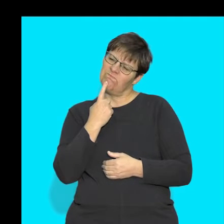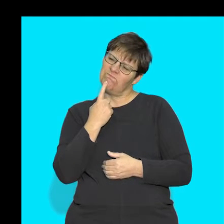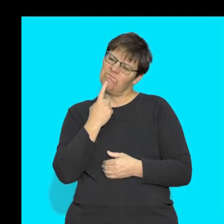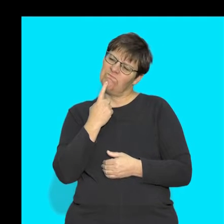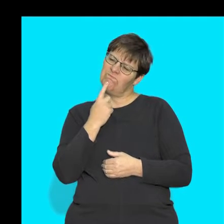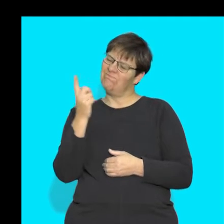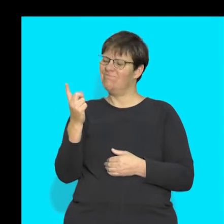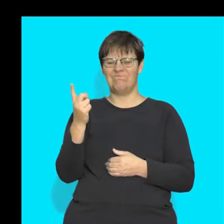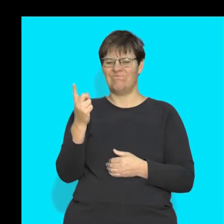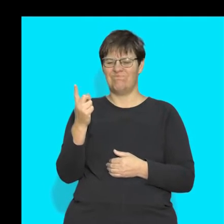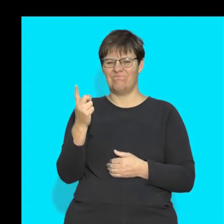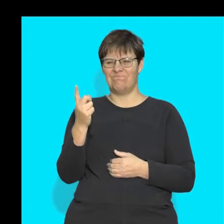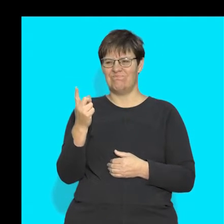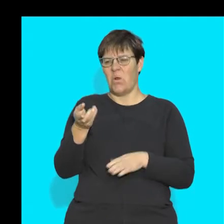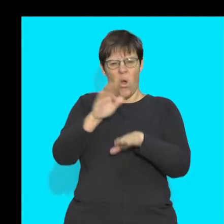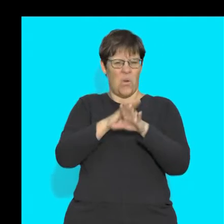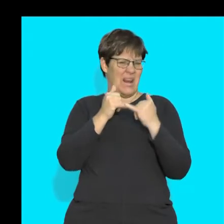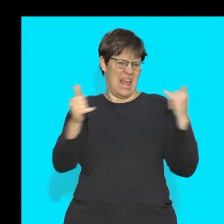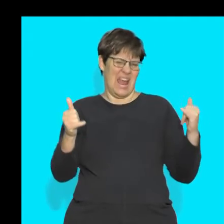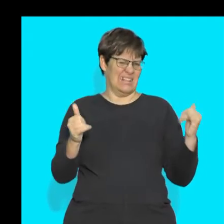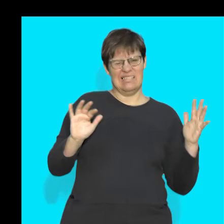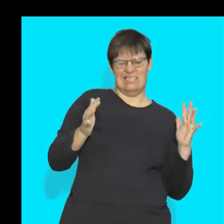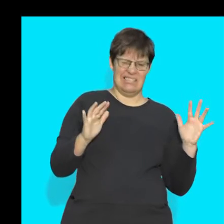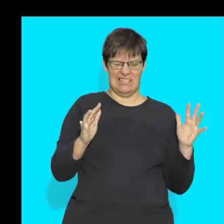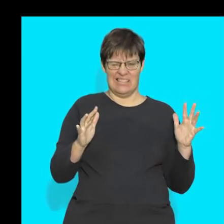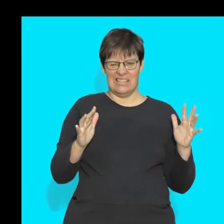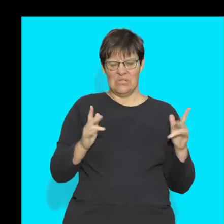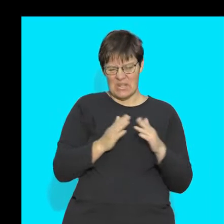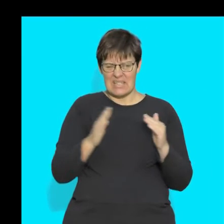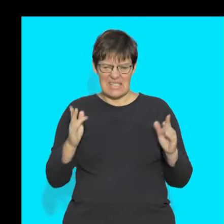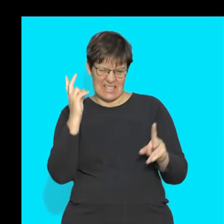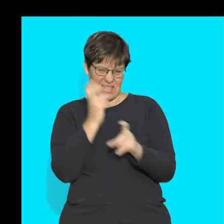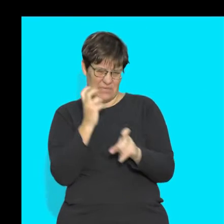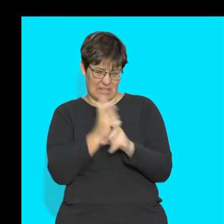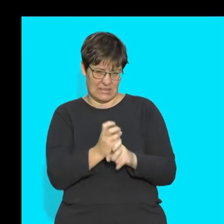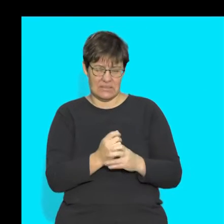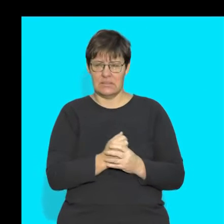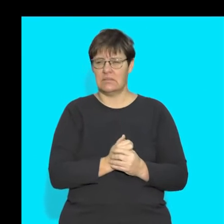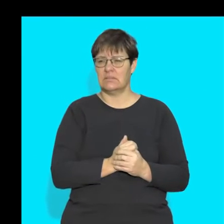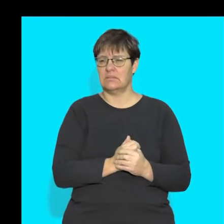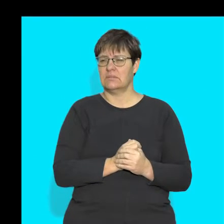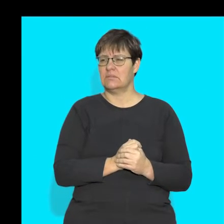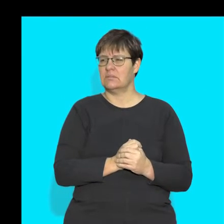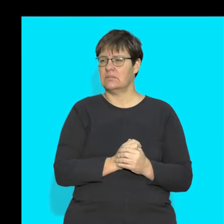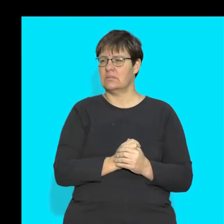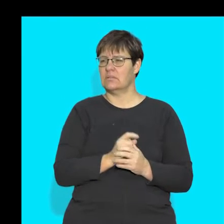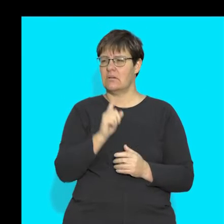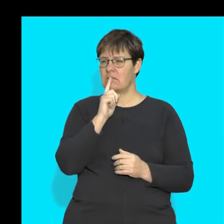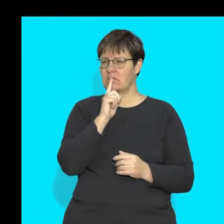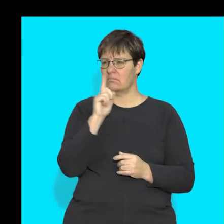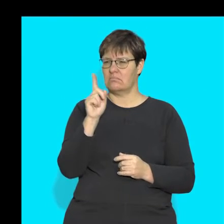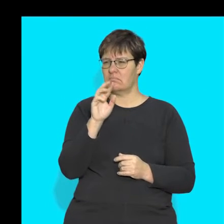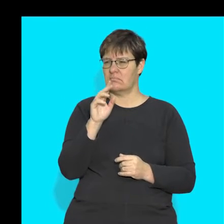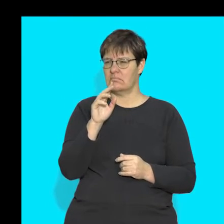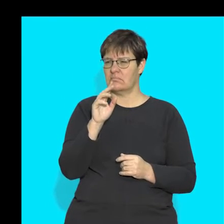it's not quite on a line. So getting the distance is a little difficult, and we look all the way. In fact,